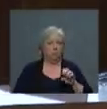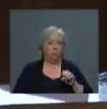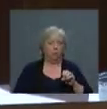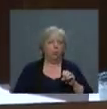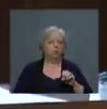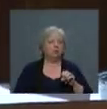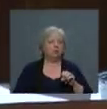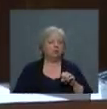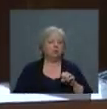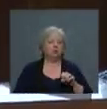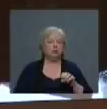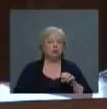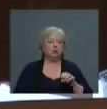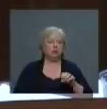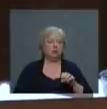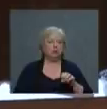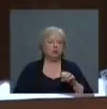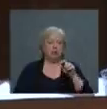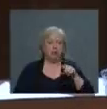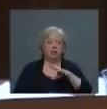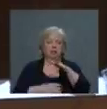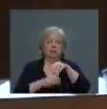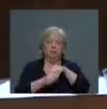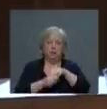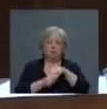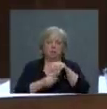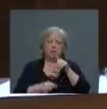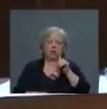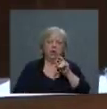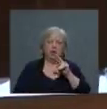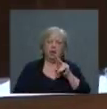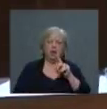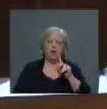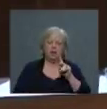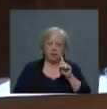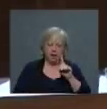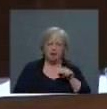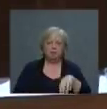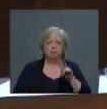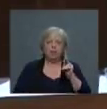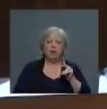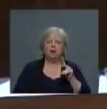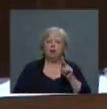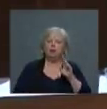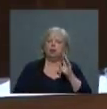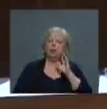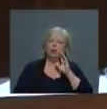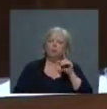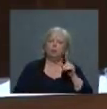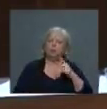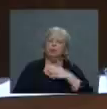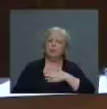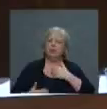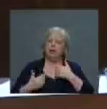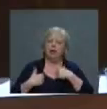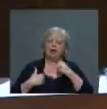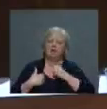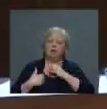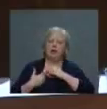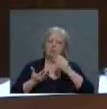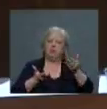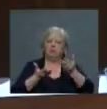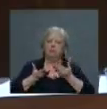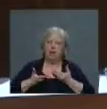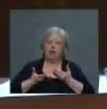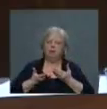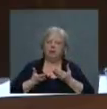item, it involves land bank. Okay, would you have staff to provide for me all of these